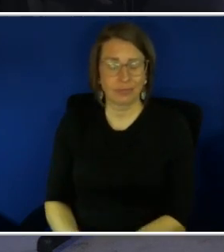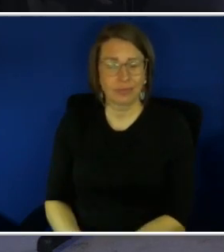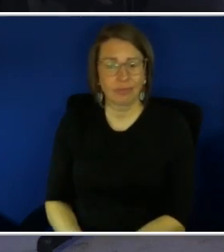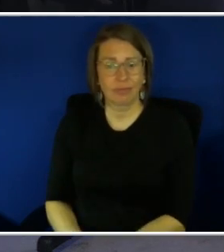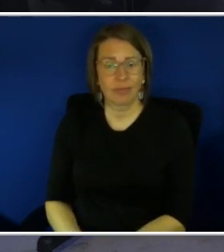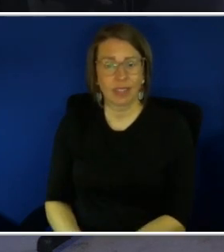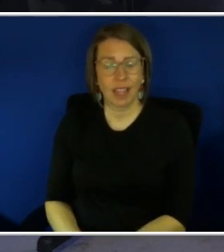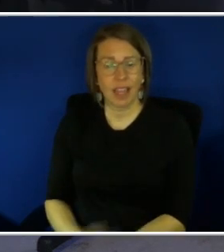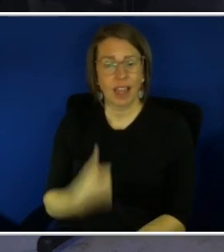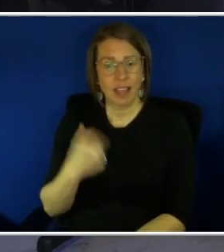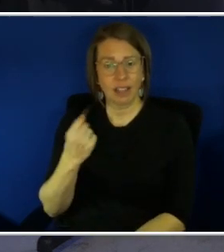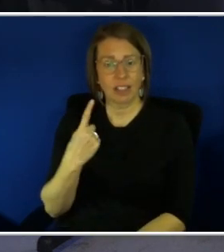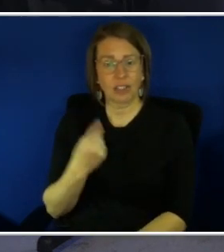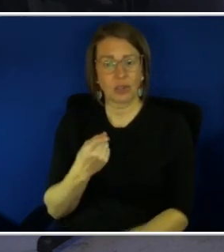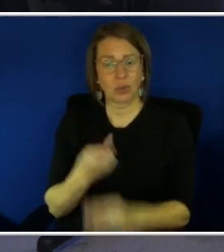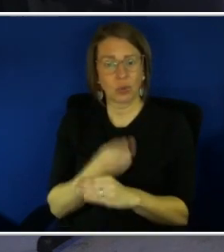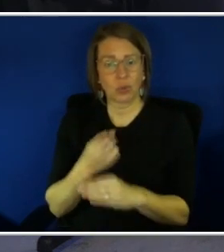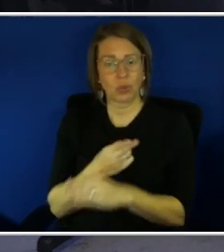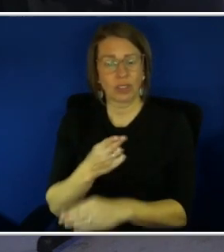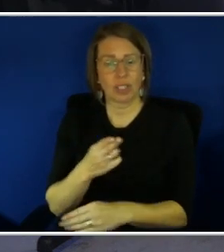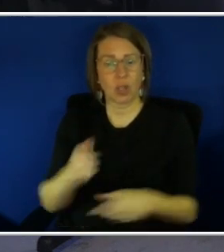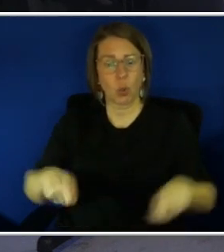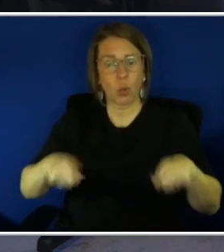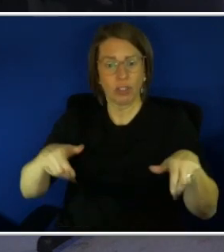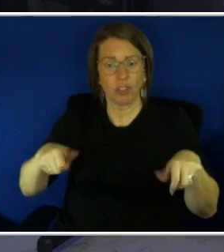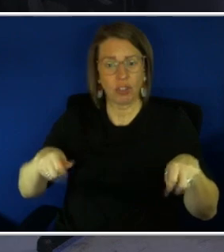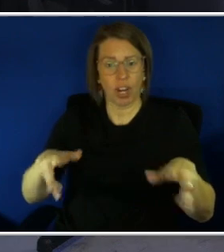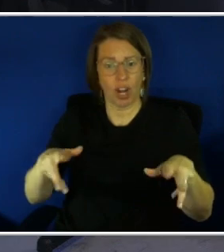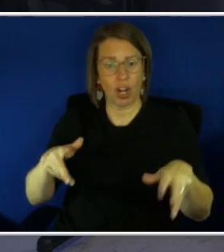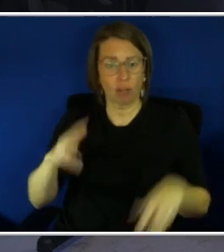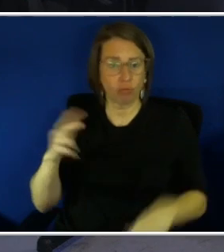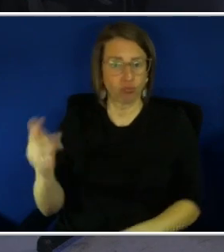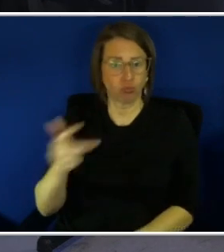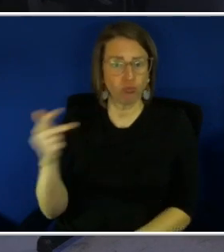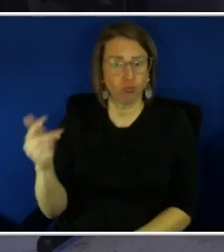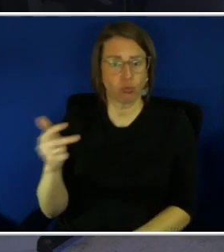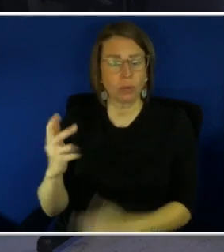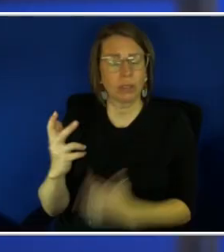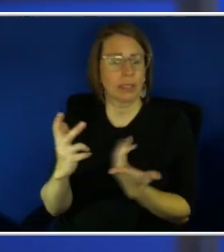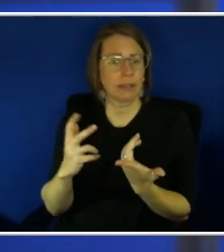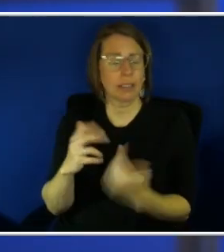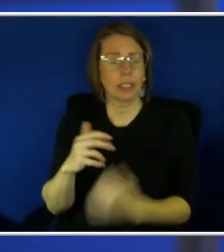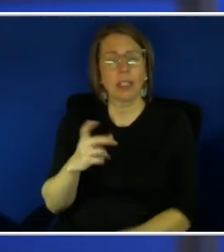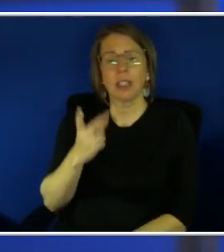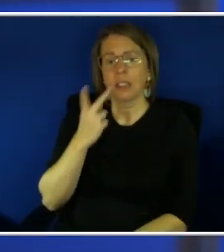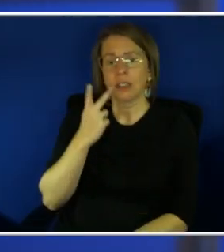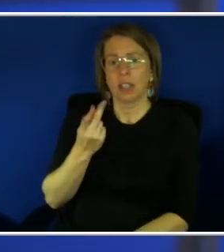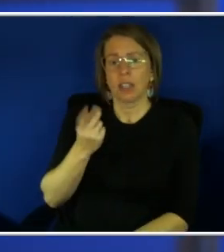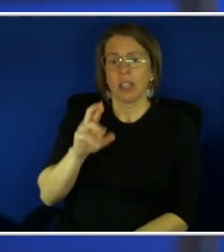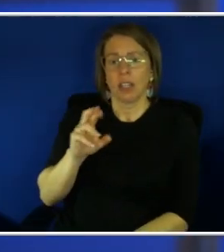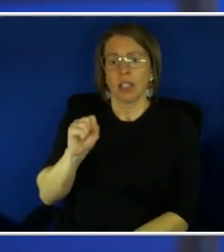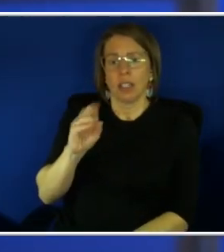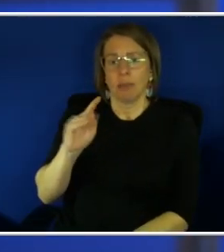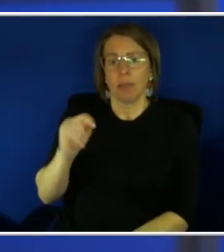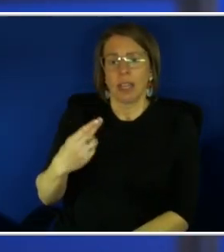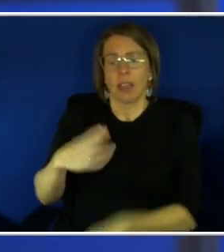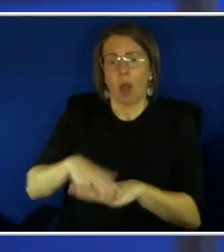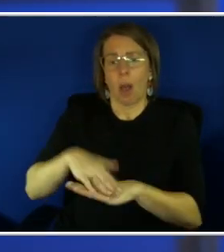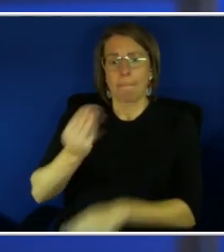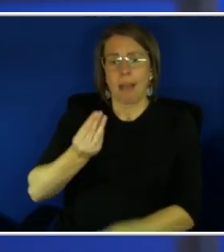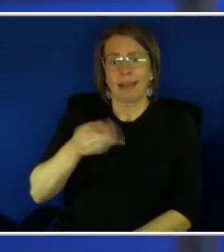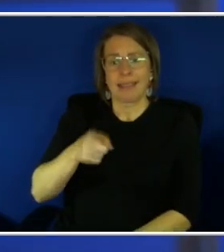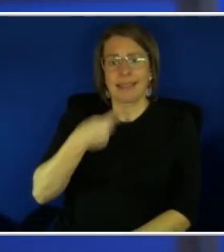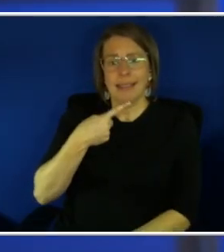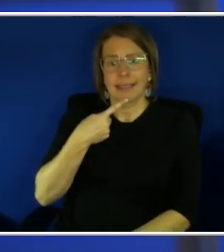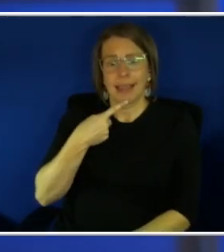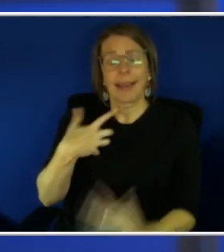a wheelchair to get around. What are your doctors telling you about that? And what's your Well, we saw Dr. Smith on Monday, and he says it's